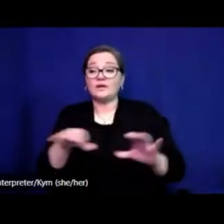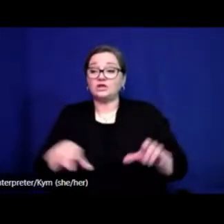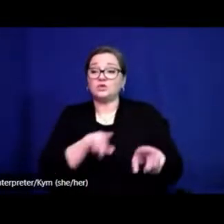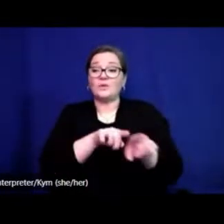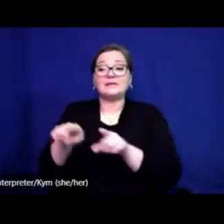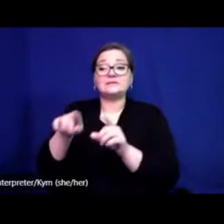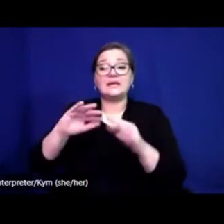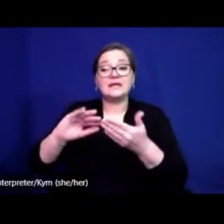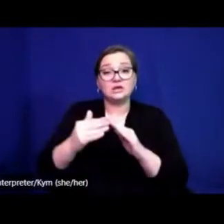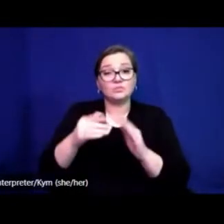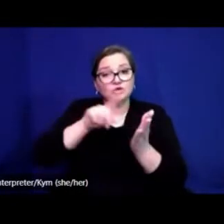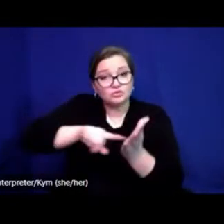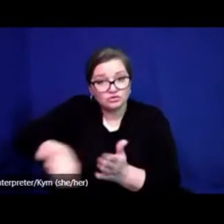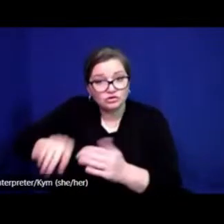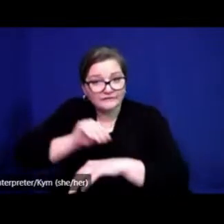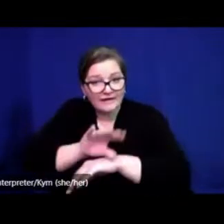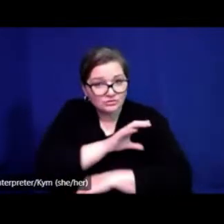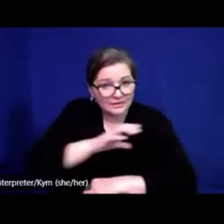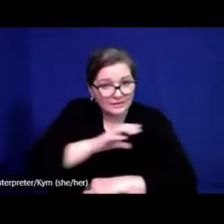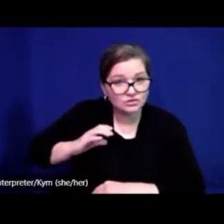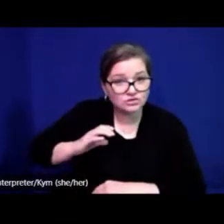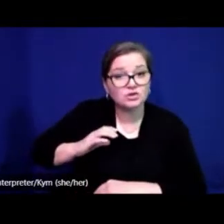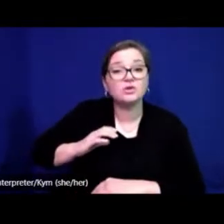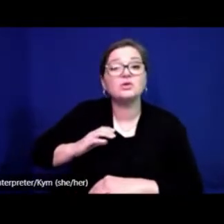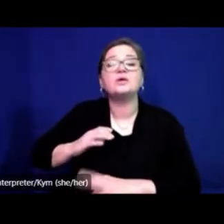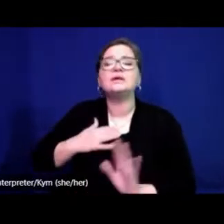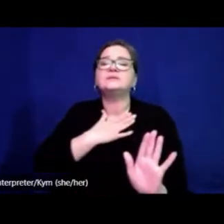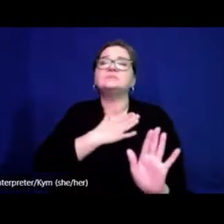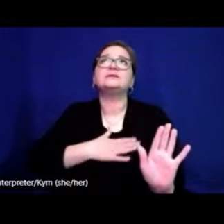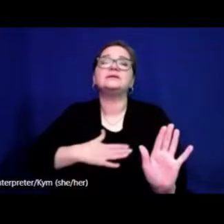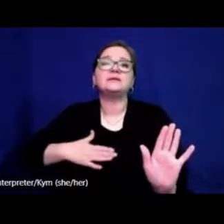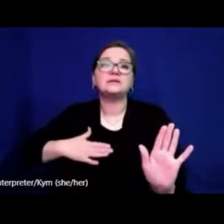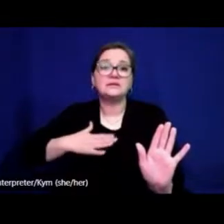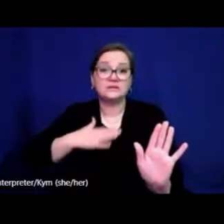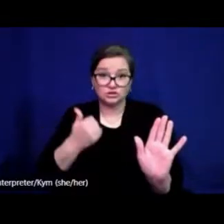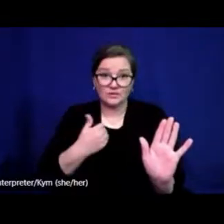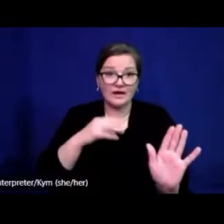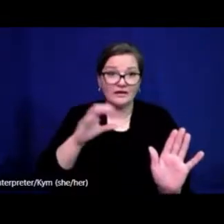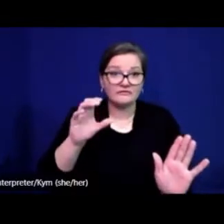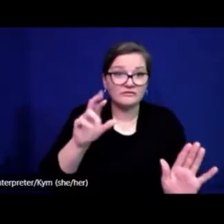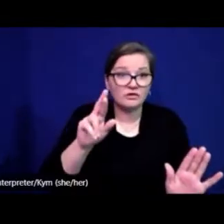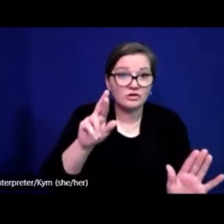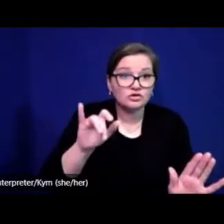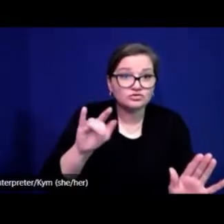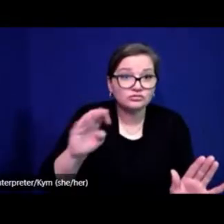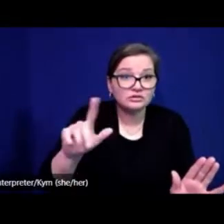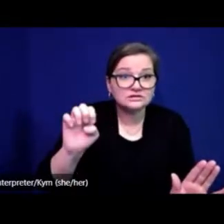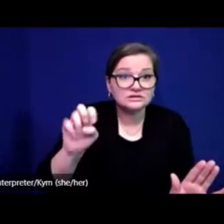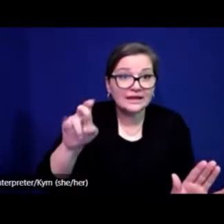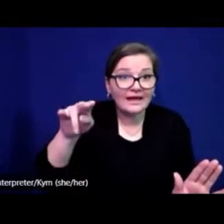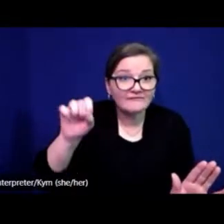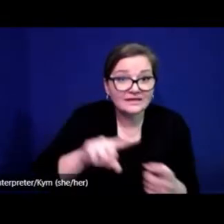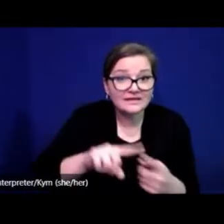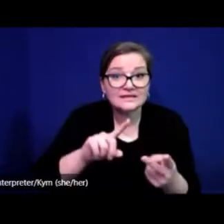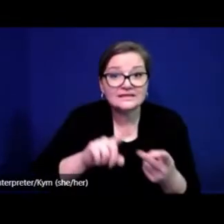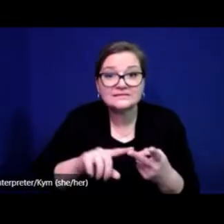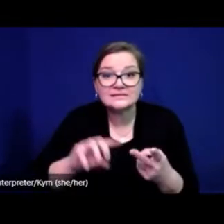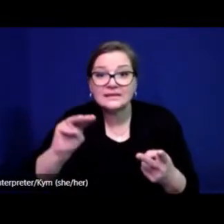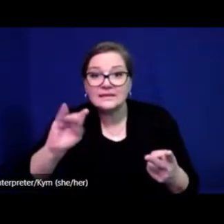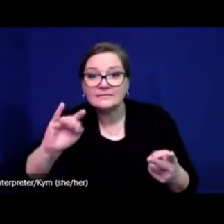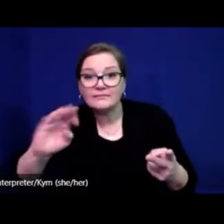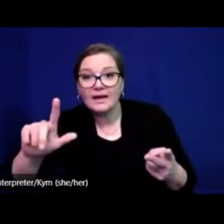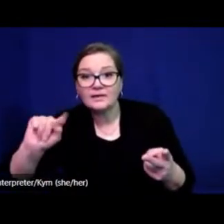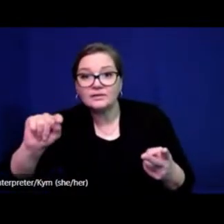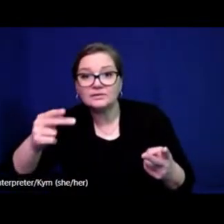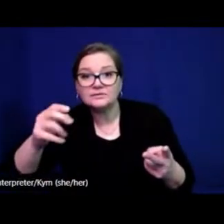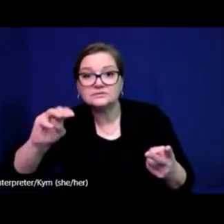Research Advisory Council, please, you have Crystal Evans, you have myself, Michael Thompson, some of the leaders on here. We